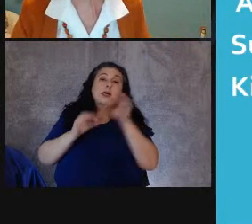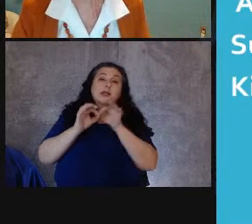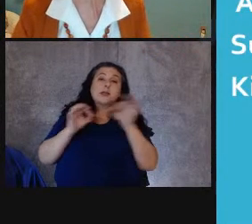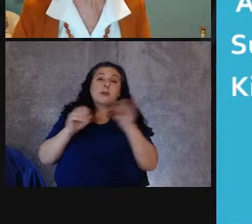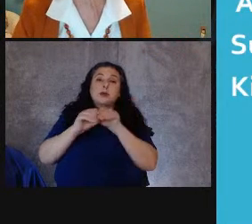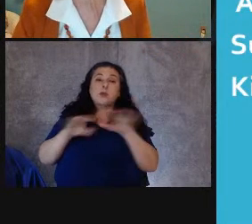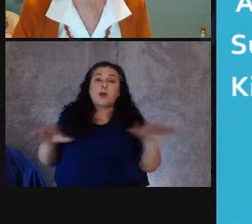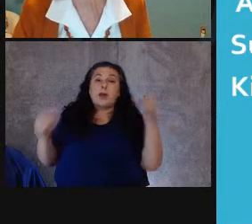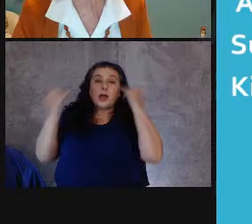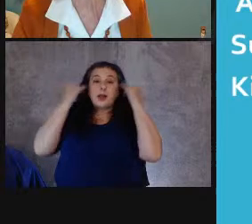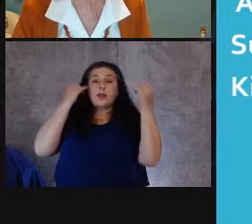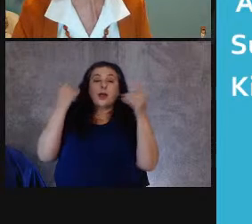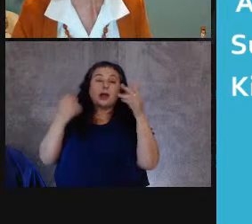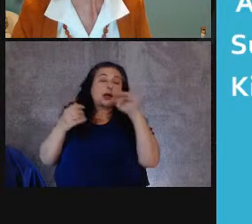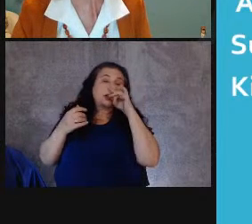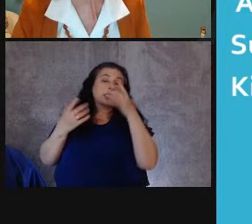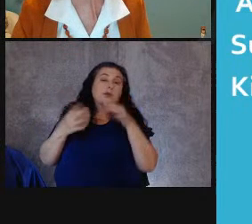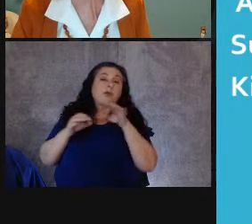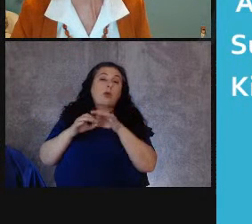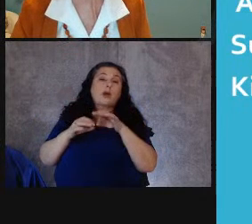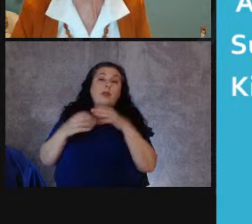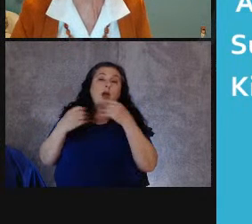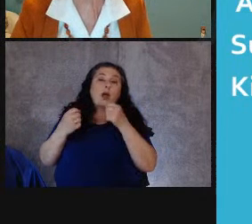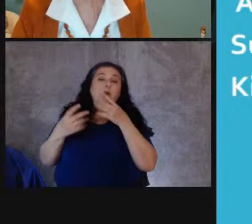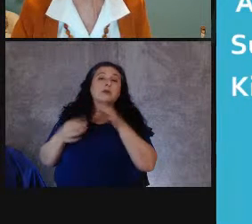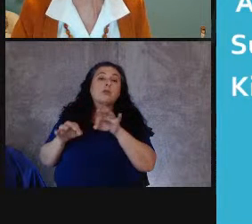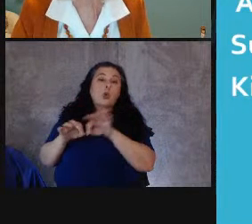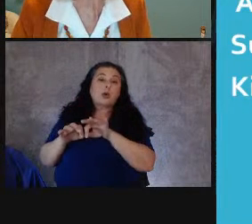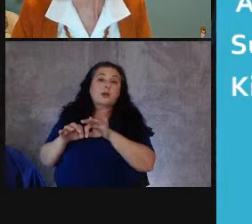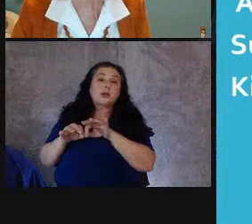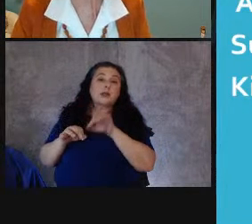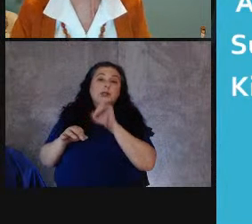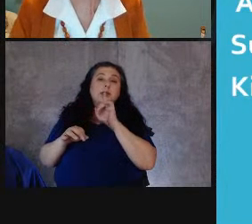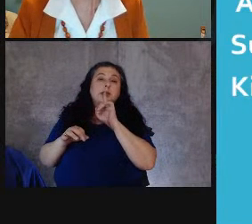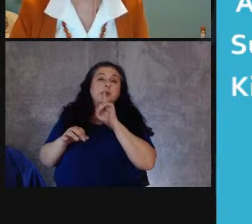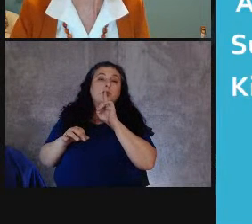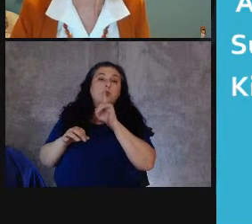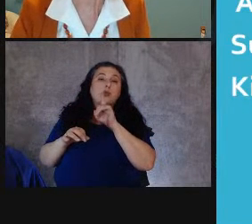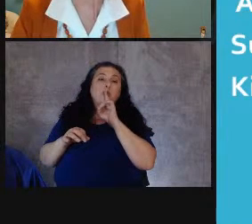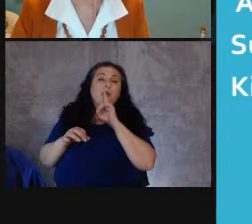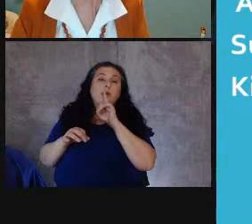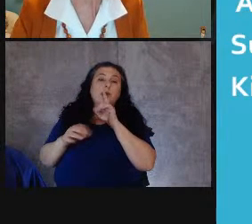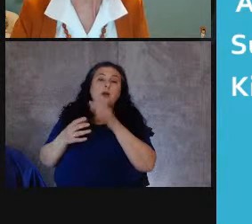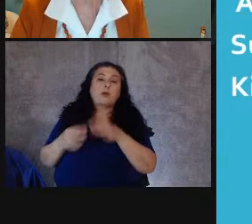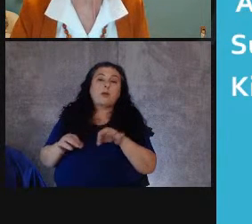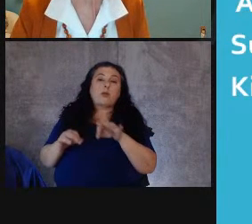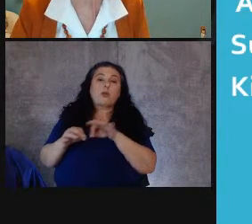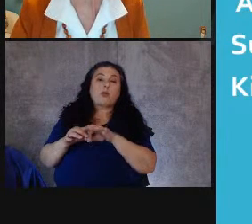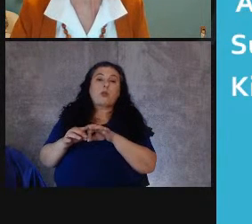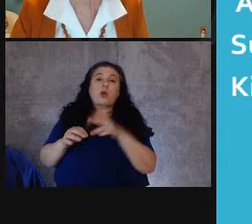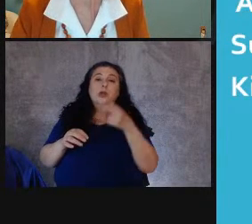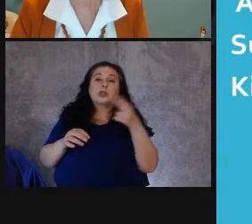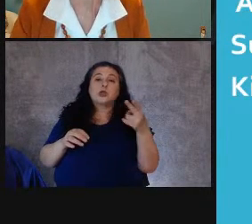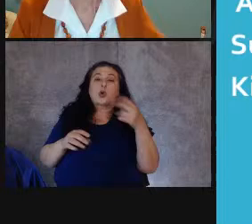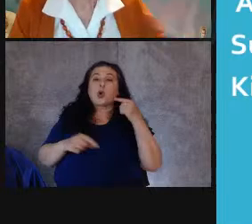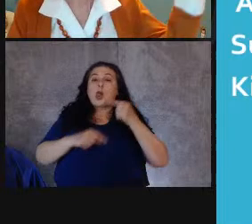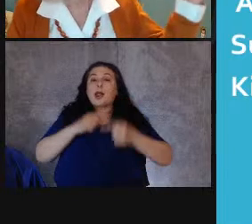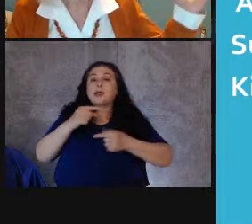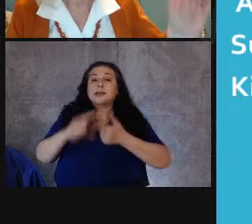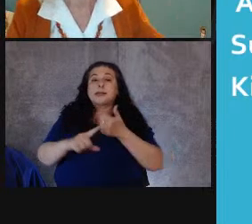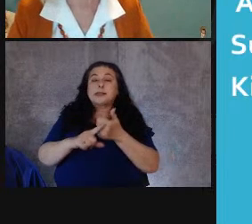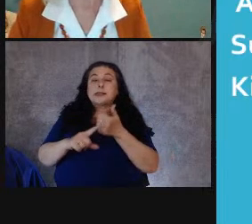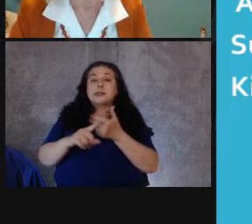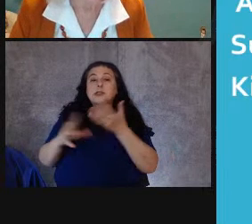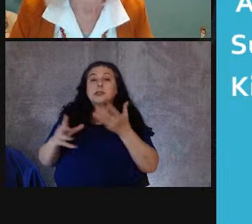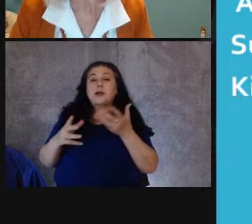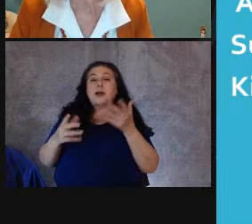that kids matter and their health matters is a really, really significant historical legacy in itself.